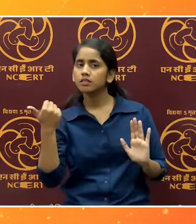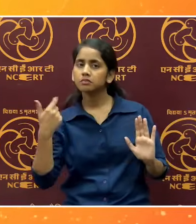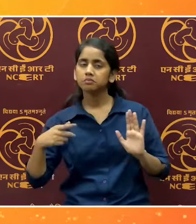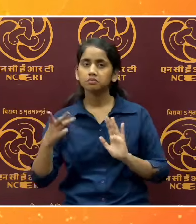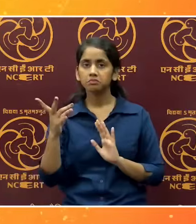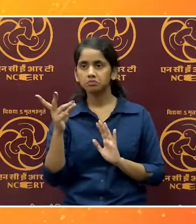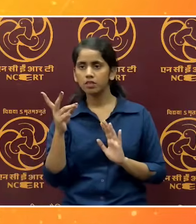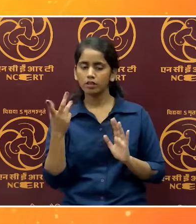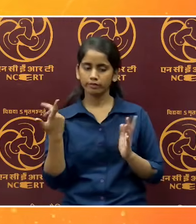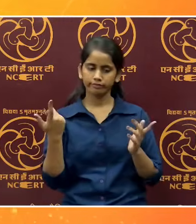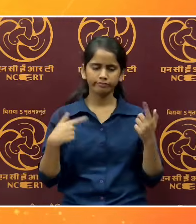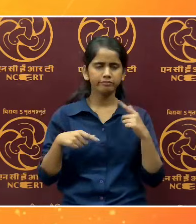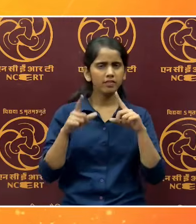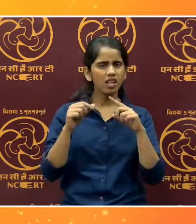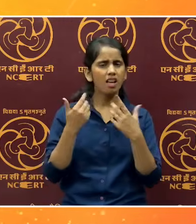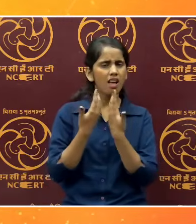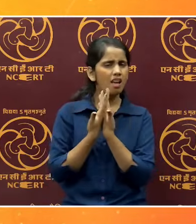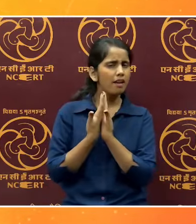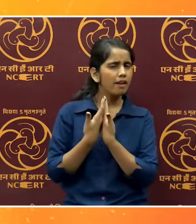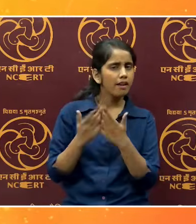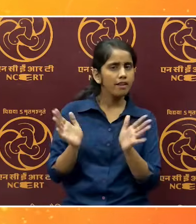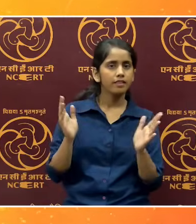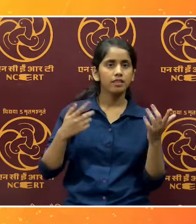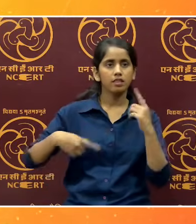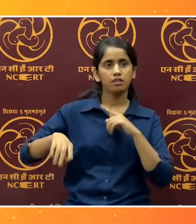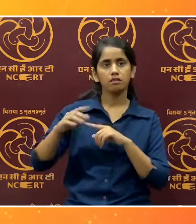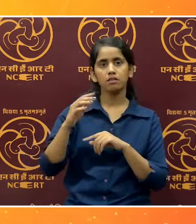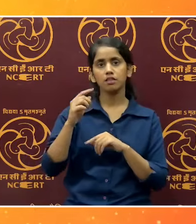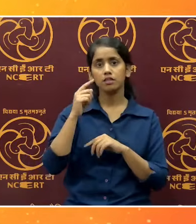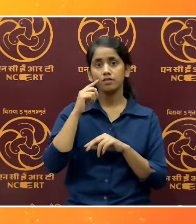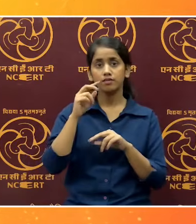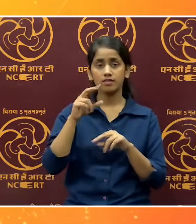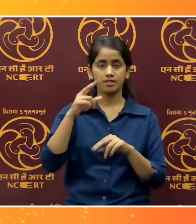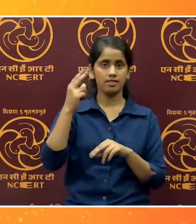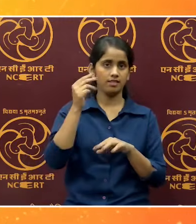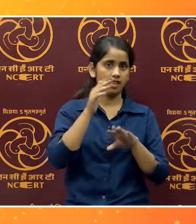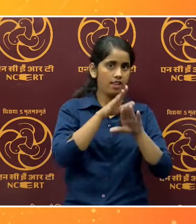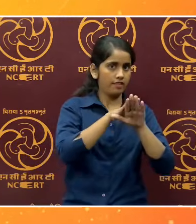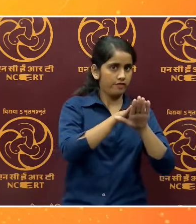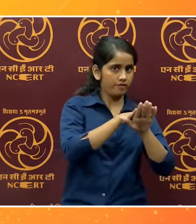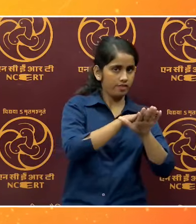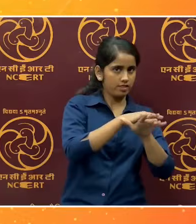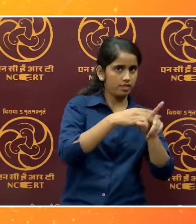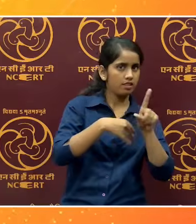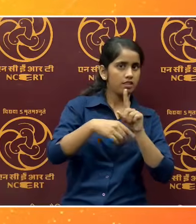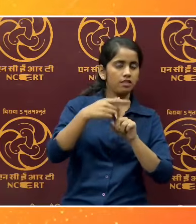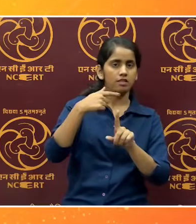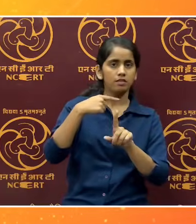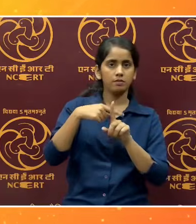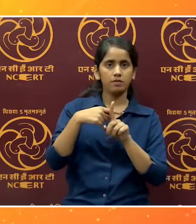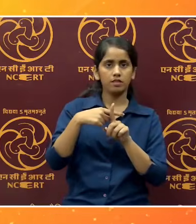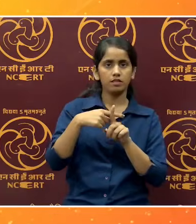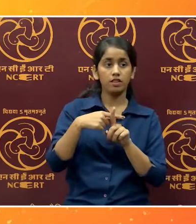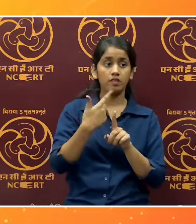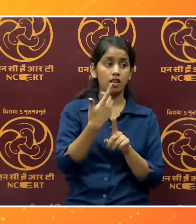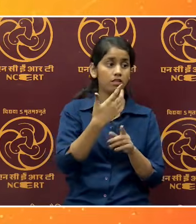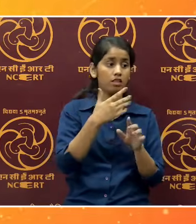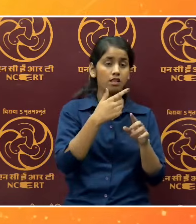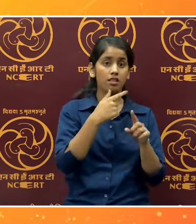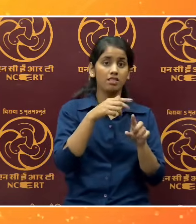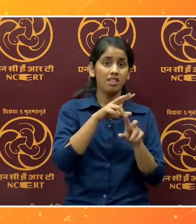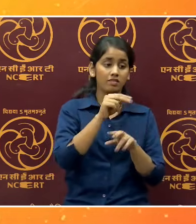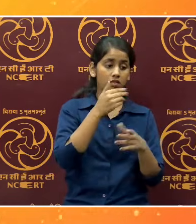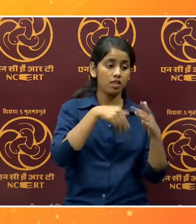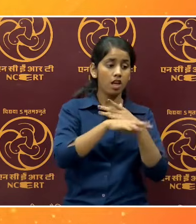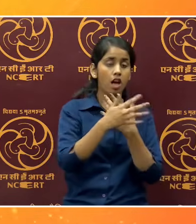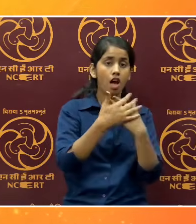facts about any creature which you want. So, starfish, a starfish usually have 5 arms. It can regrow